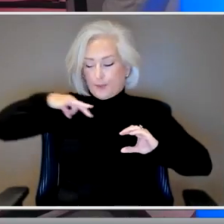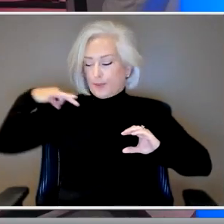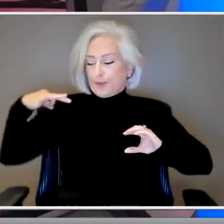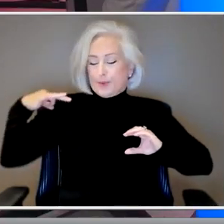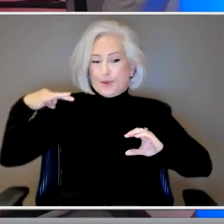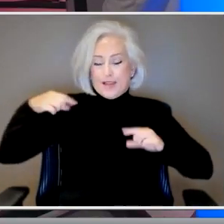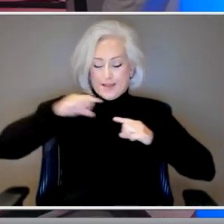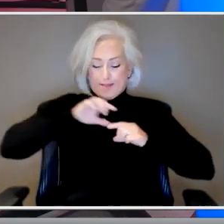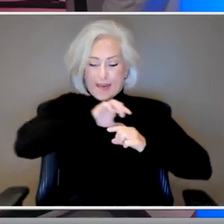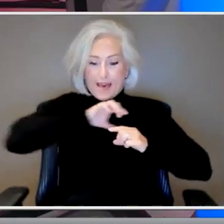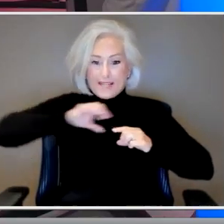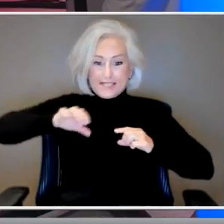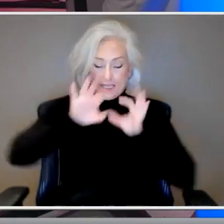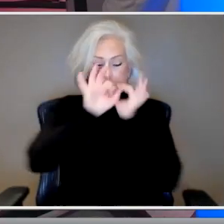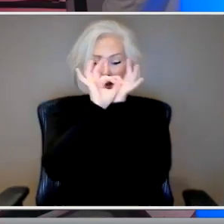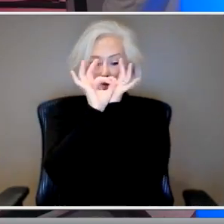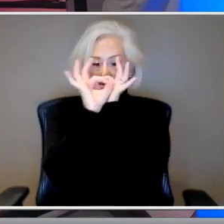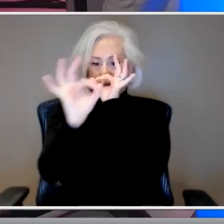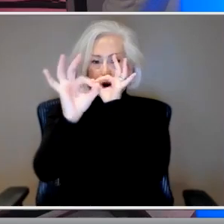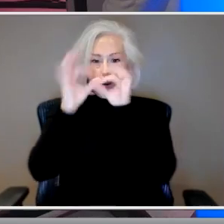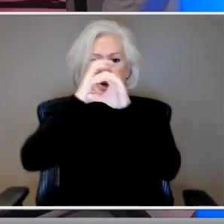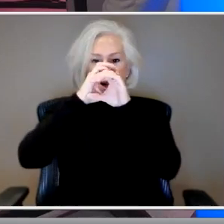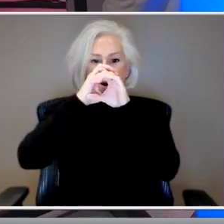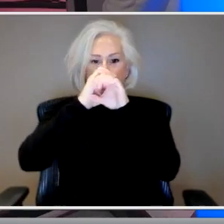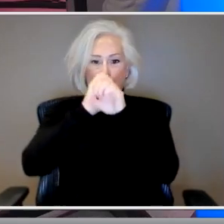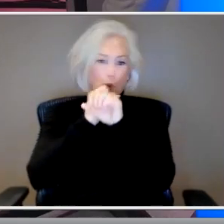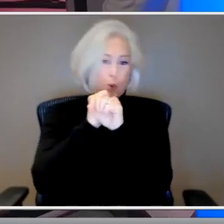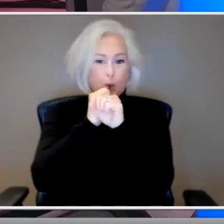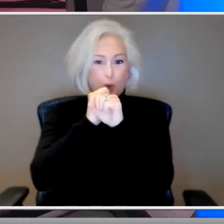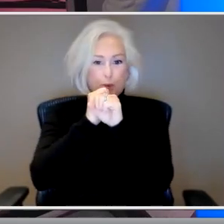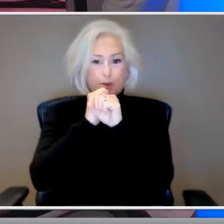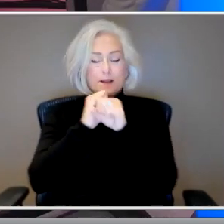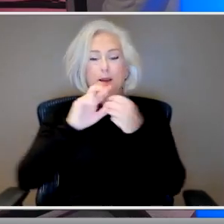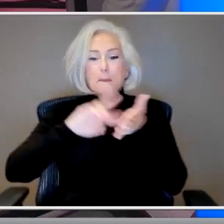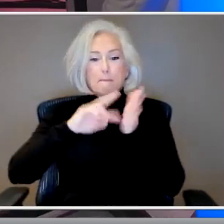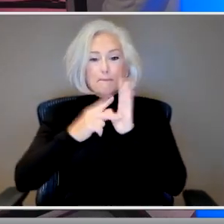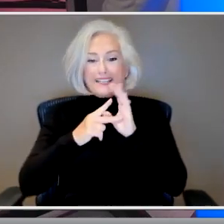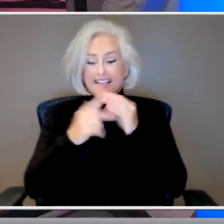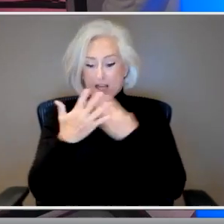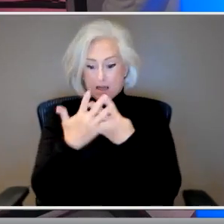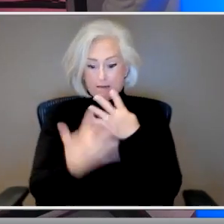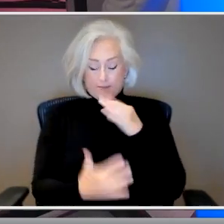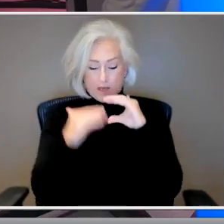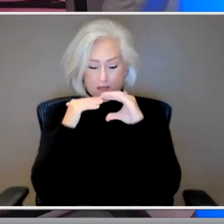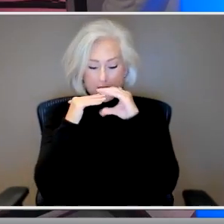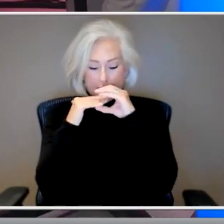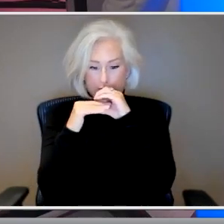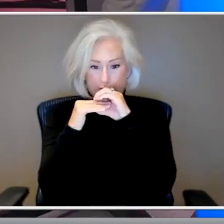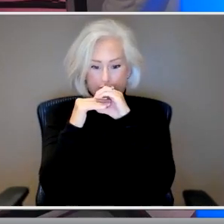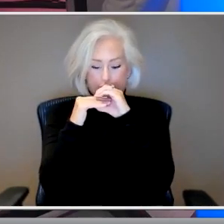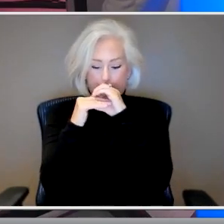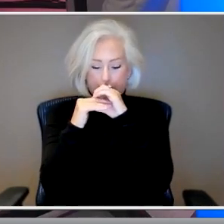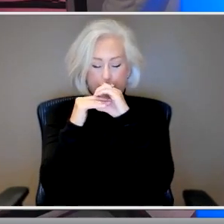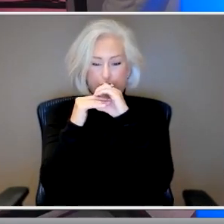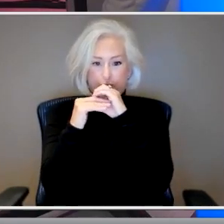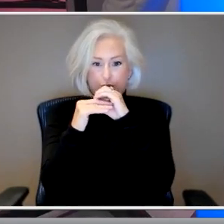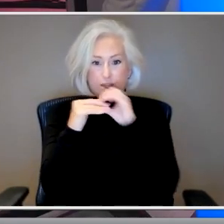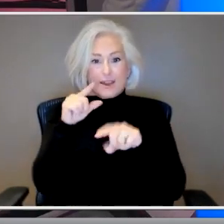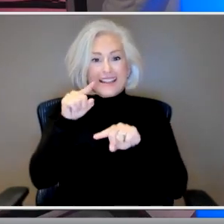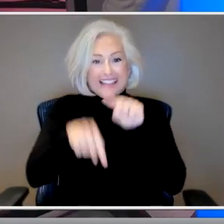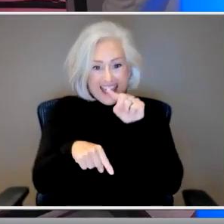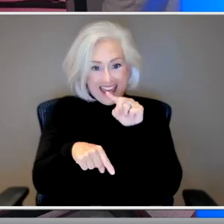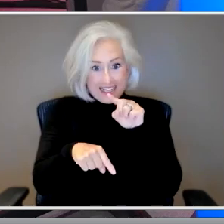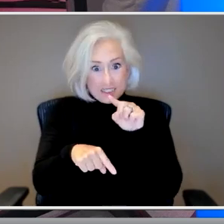hers was completely obstructed. And so the manifestations, she was showing the vision changes and the right arm weakness, which we